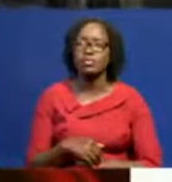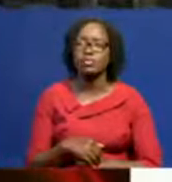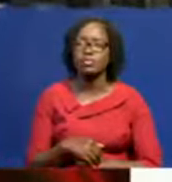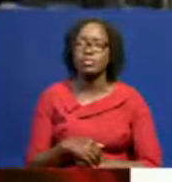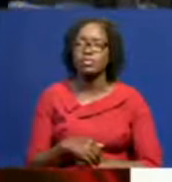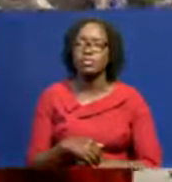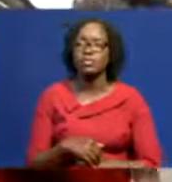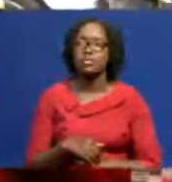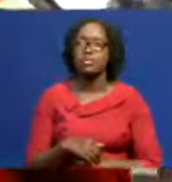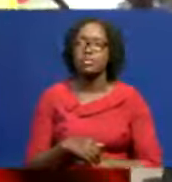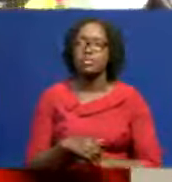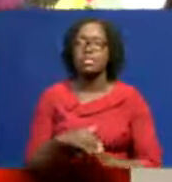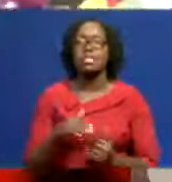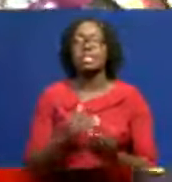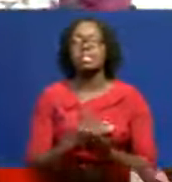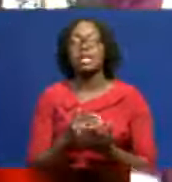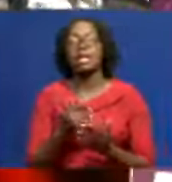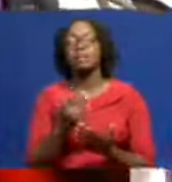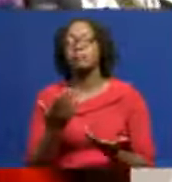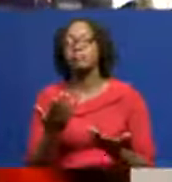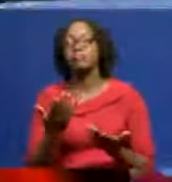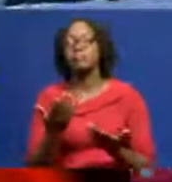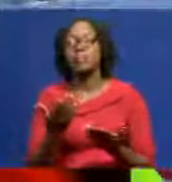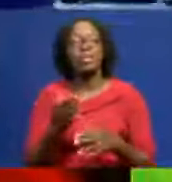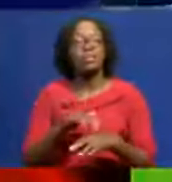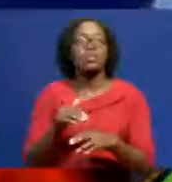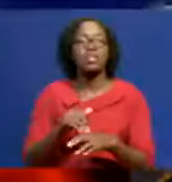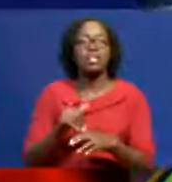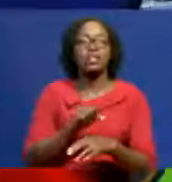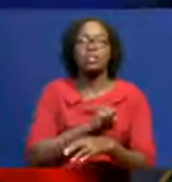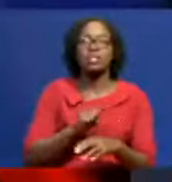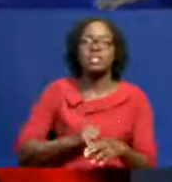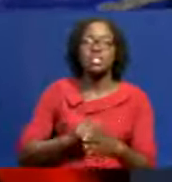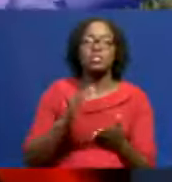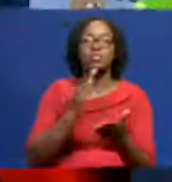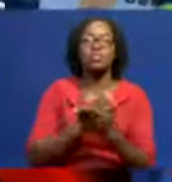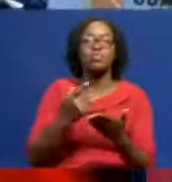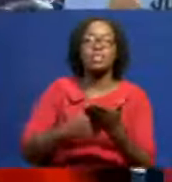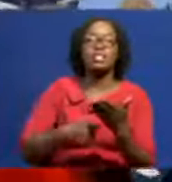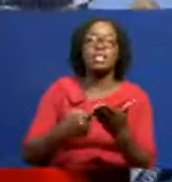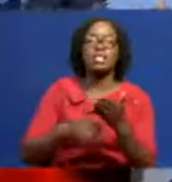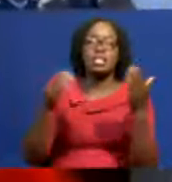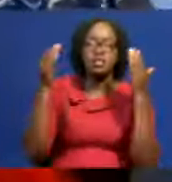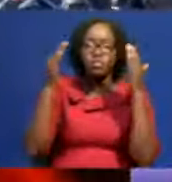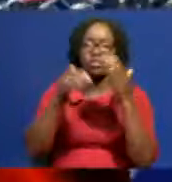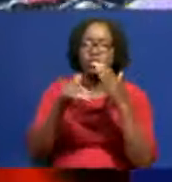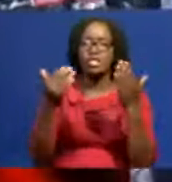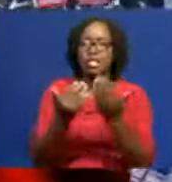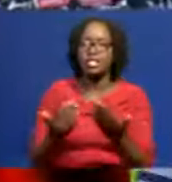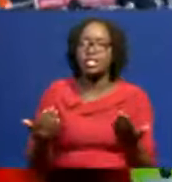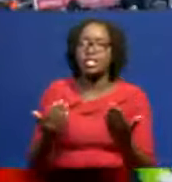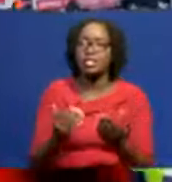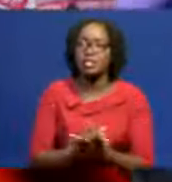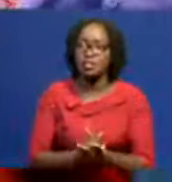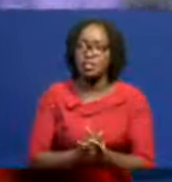Some even venting out, calling on Senator Okiya Omtatah to leave the levy matters and focus on other things.